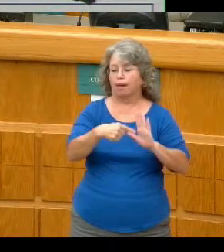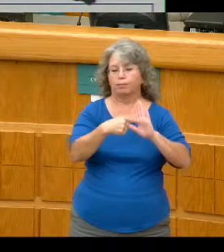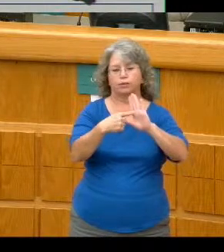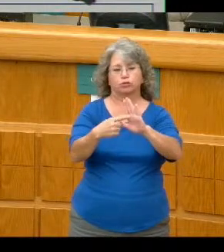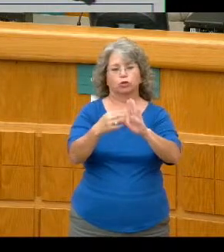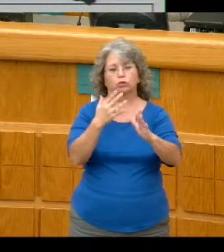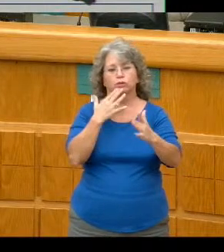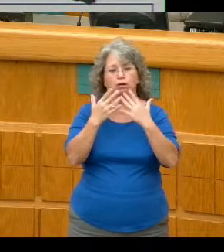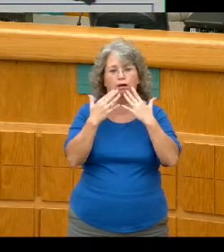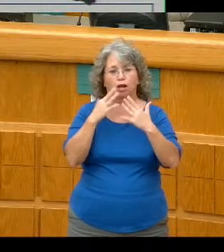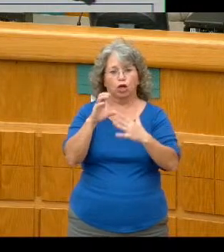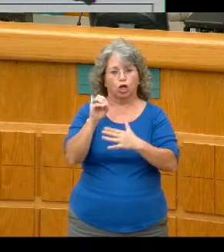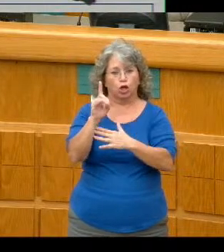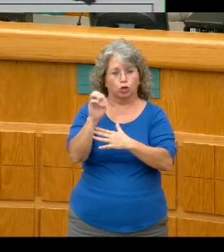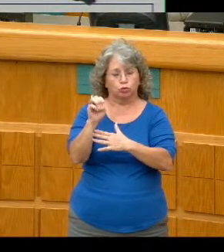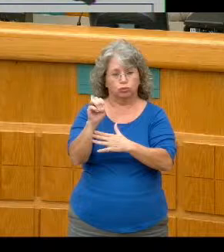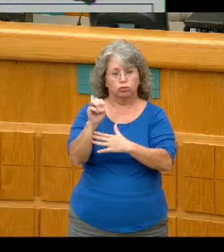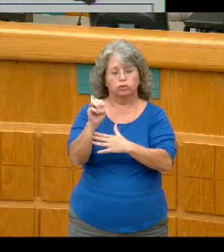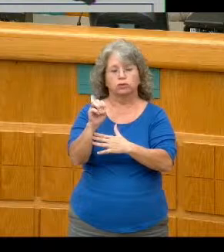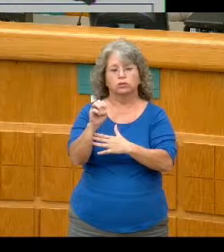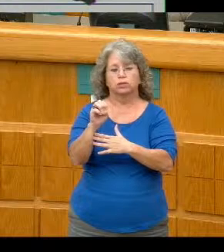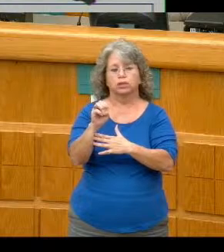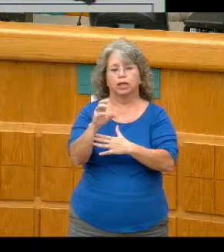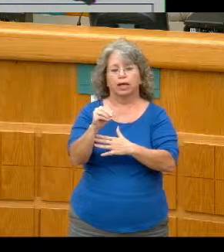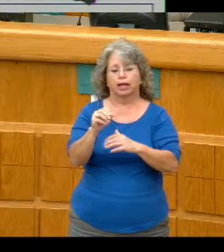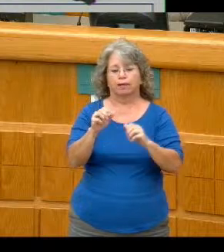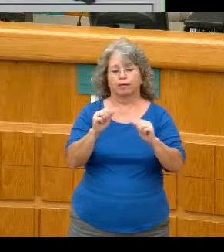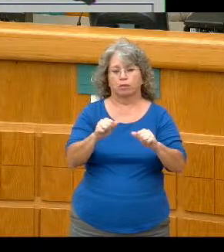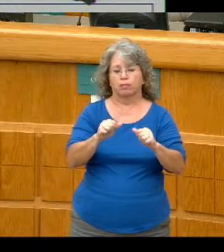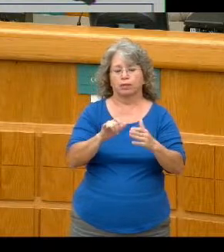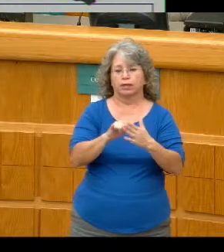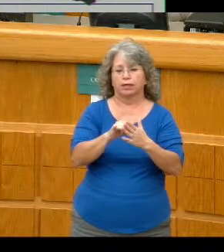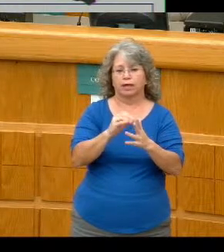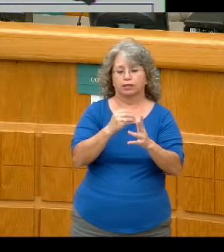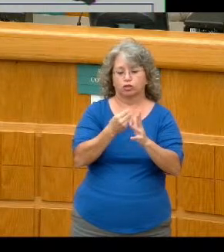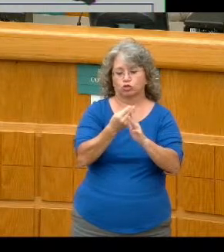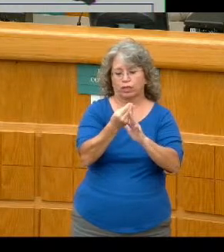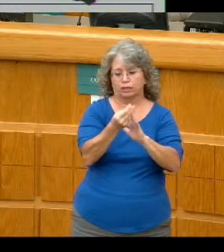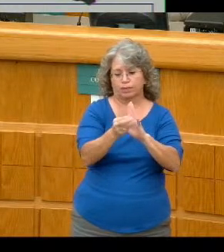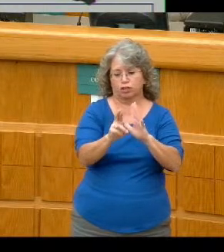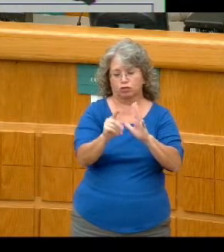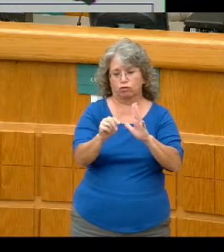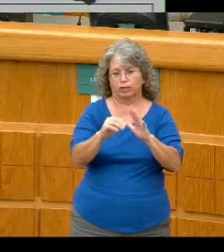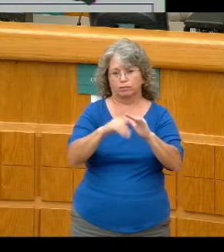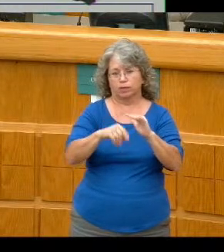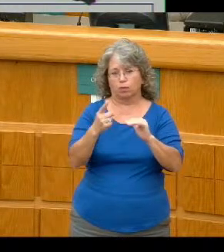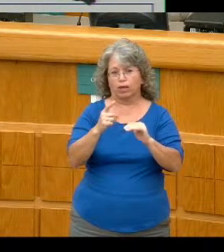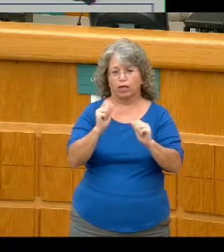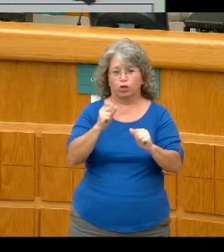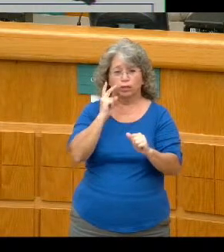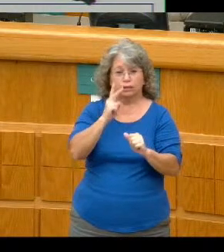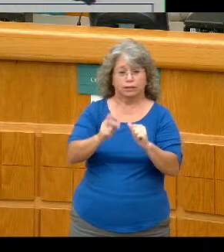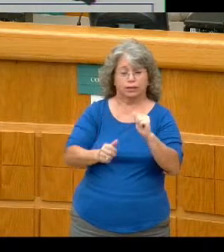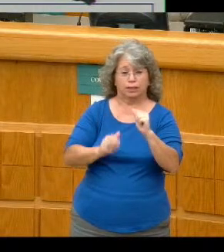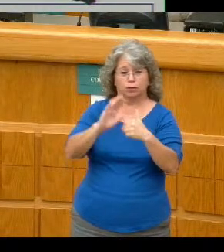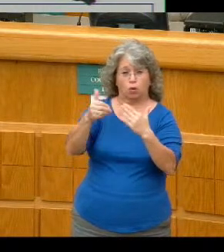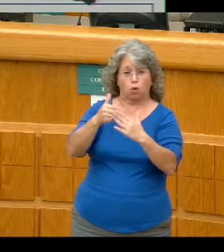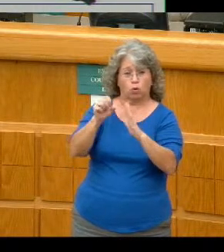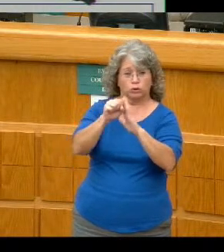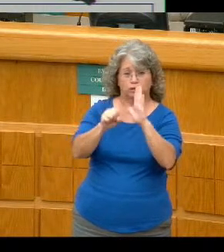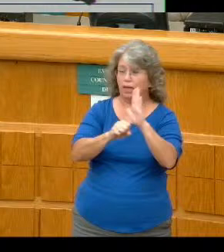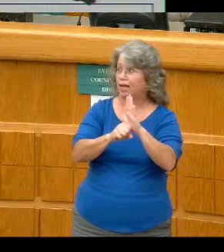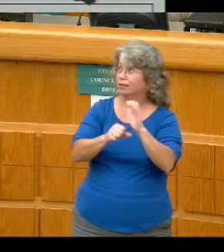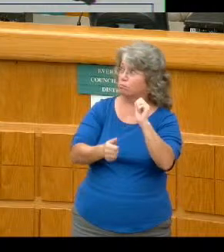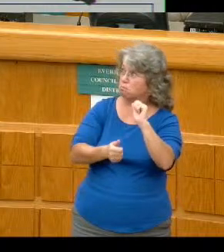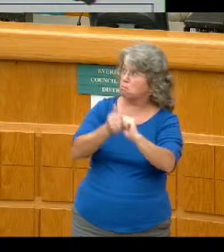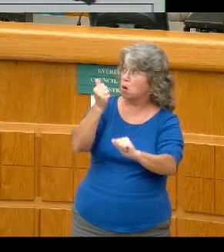heat map of the state of Texas and the probability that the transmission rate is below 1. And you can see the whole state is blue for the most part. We're